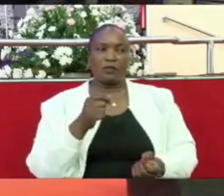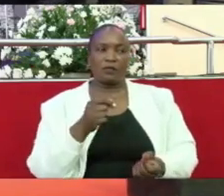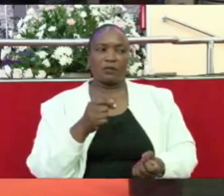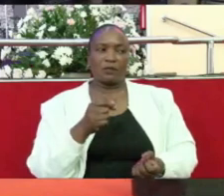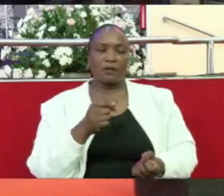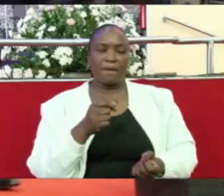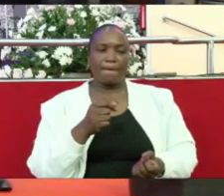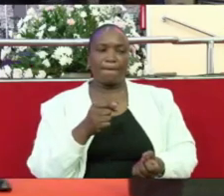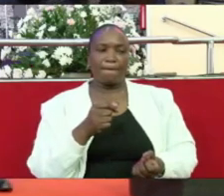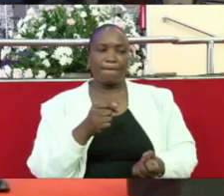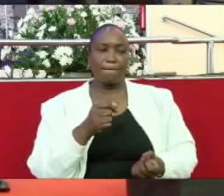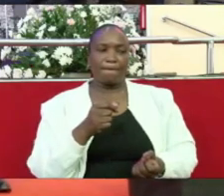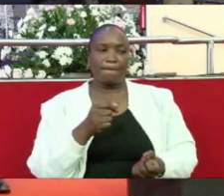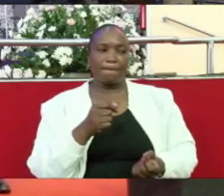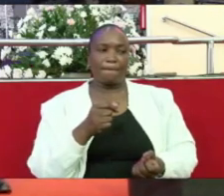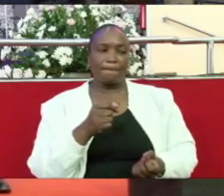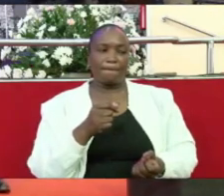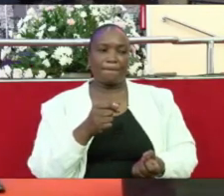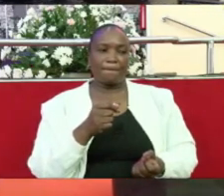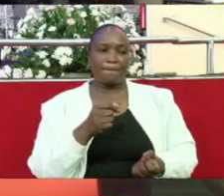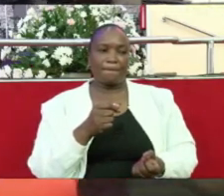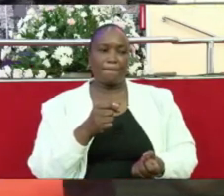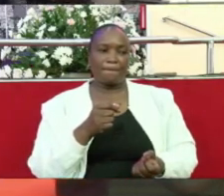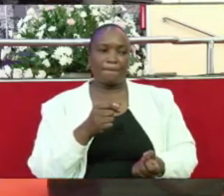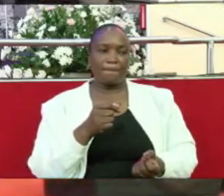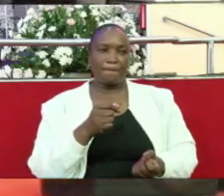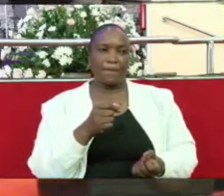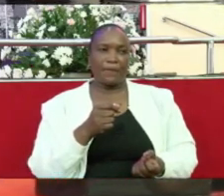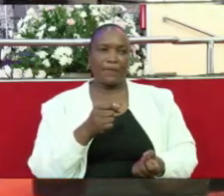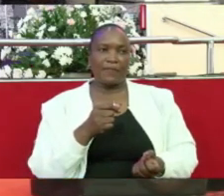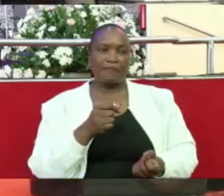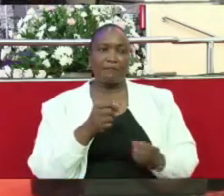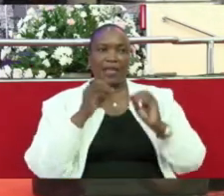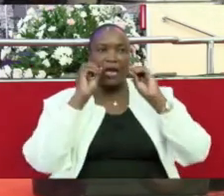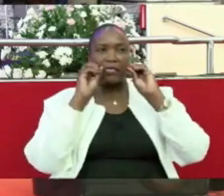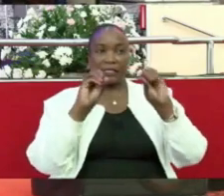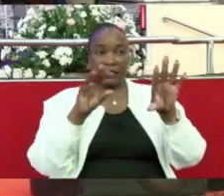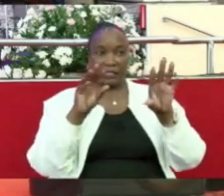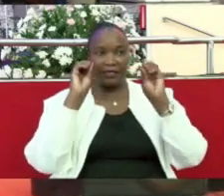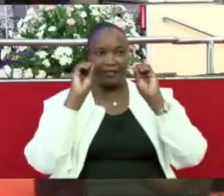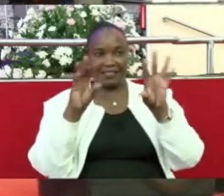thing. Which means that grace teaches us to say no to